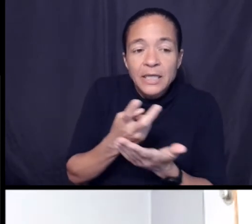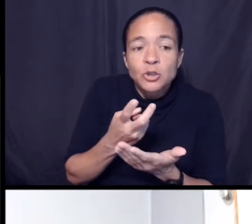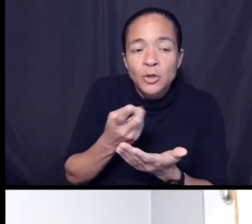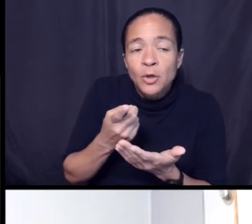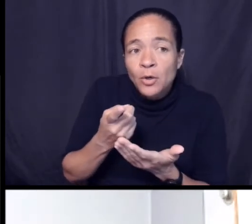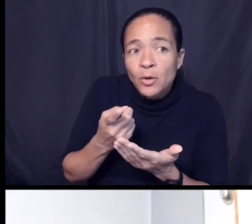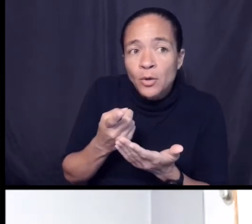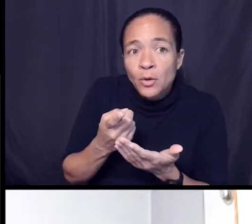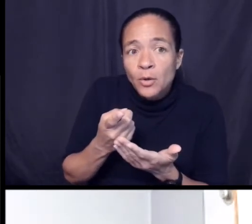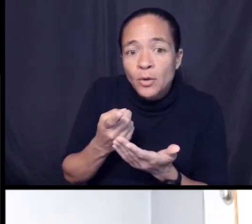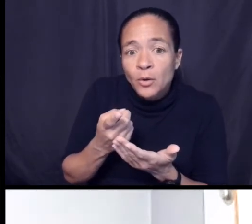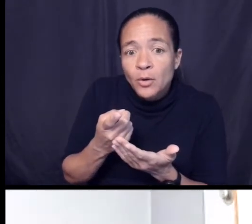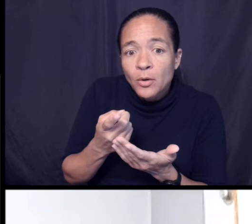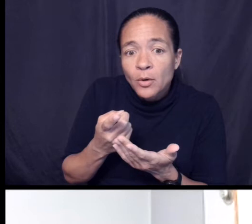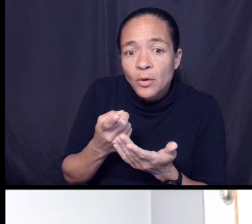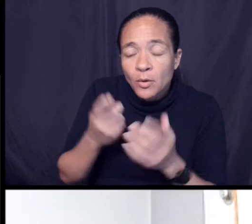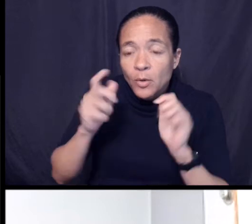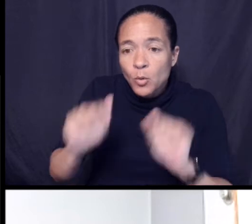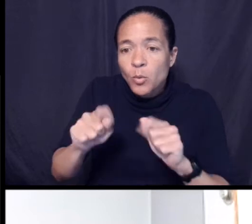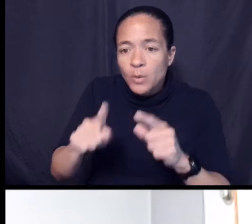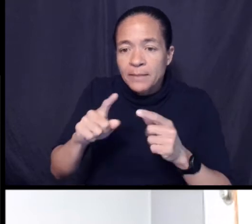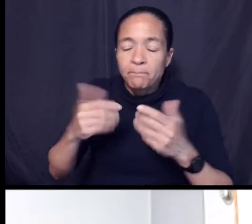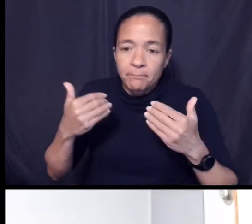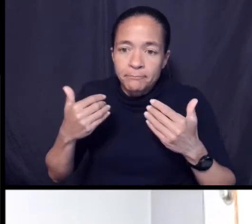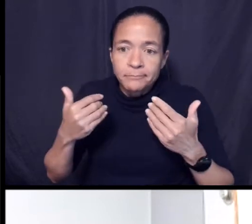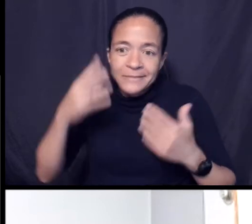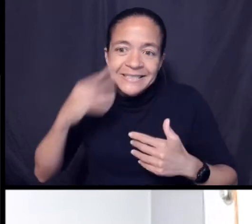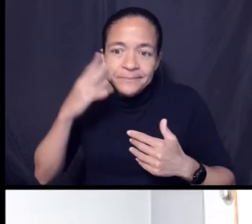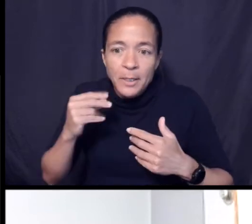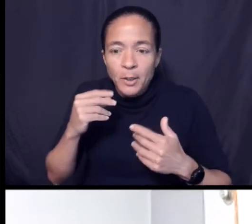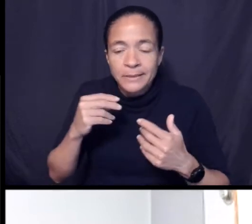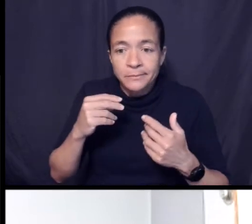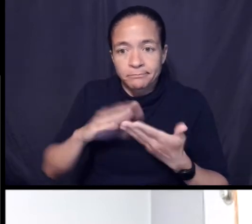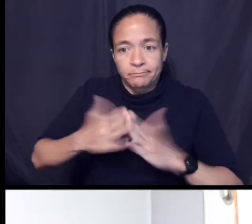you can have a delay and regression of your development.